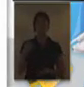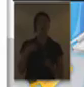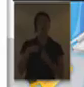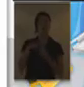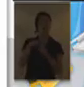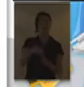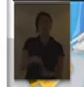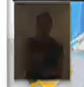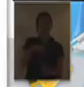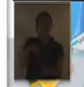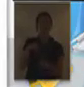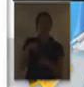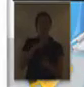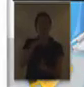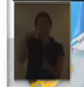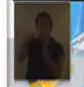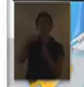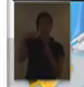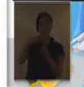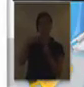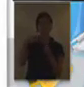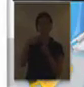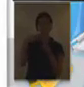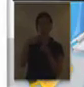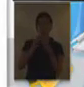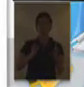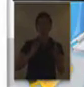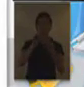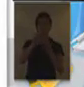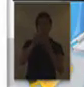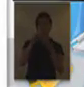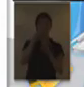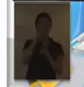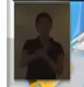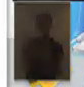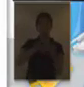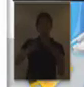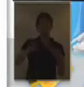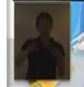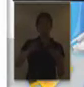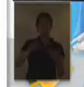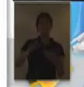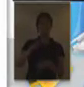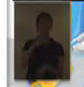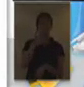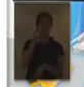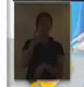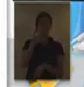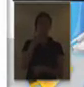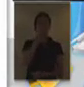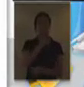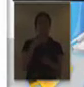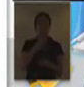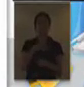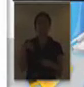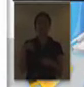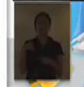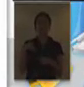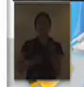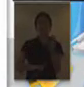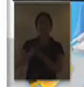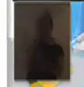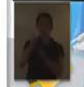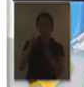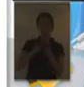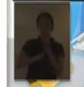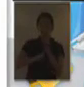other words, it's free to just upload it in the web for anyone to use, to have that lab open, and anyone can develop